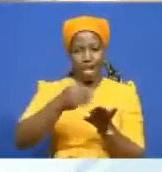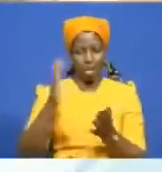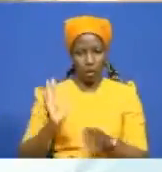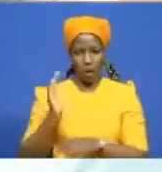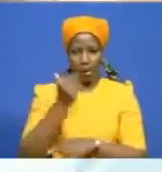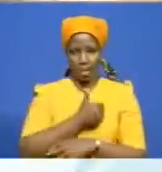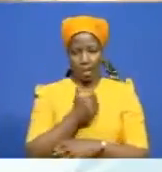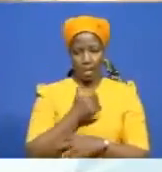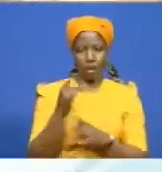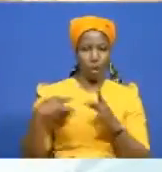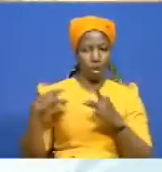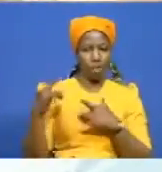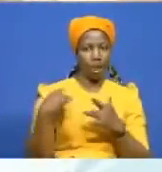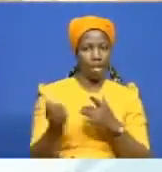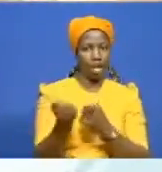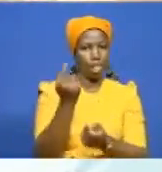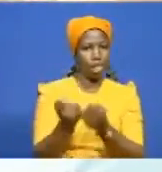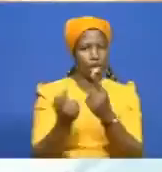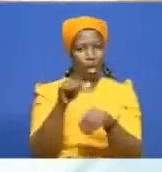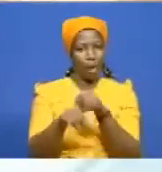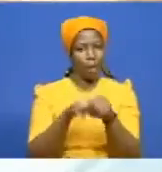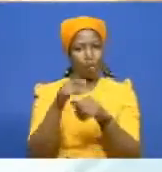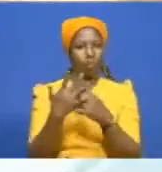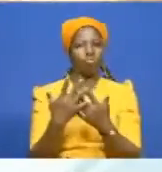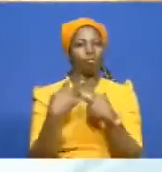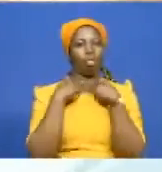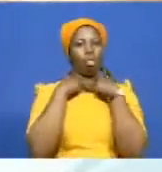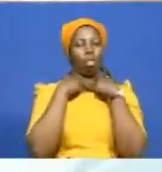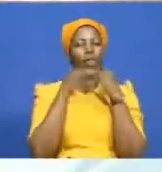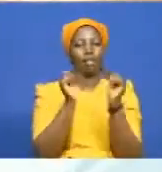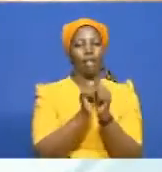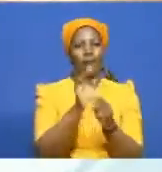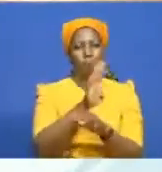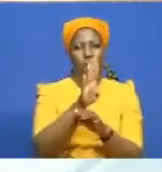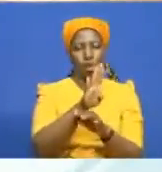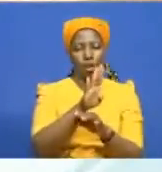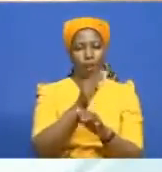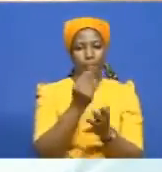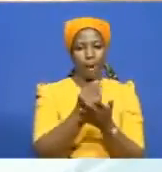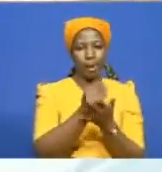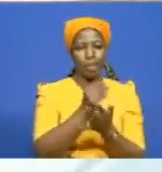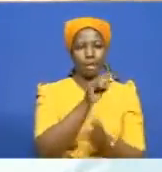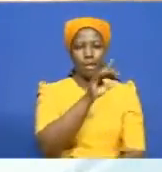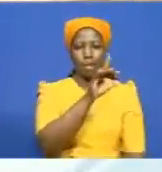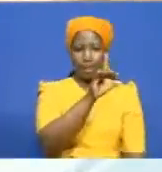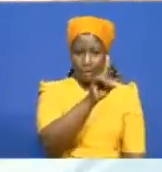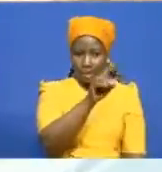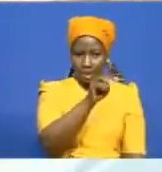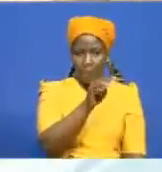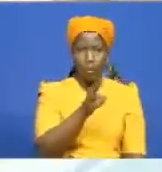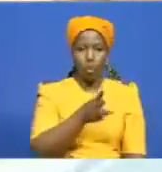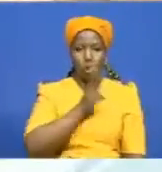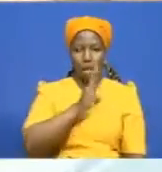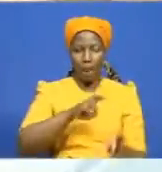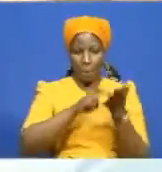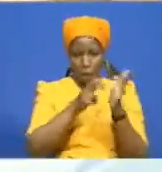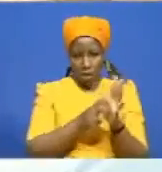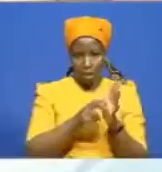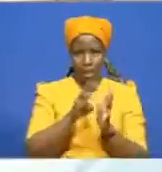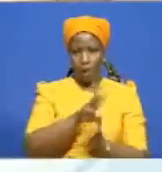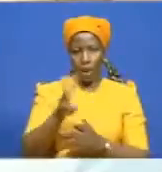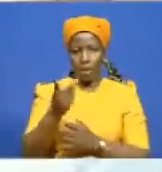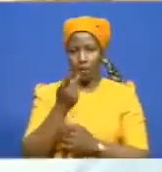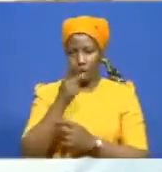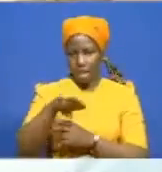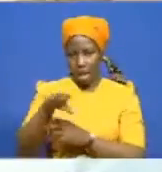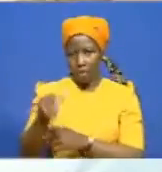raised concern over the stalled 10 billion shillings Siyoi-Muruny Dam Water Project in West Pokot County. The legislators